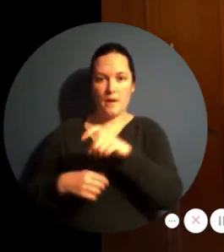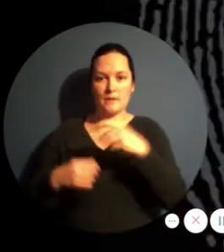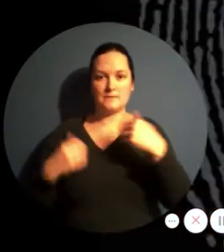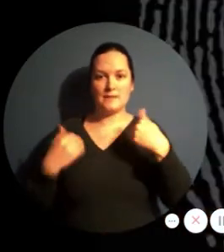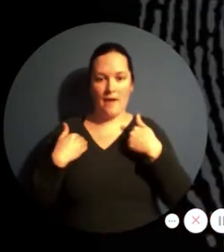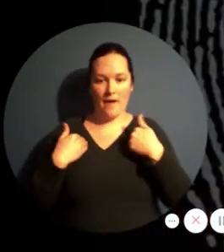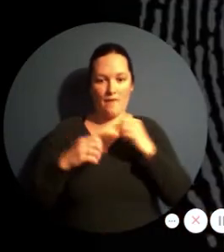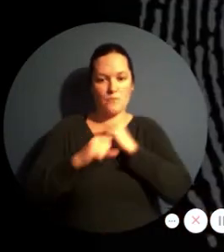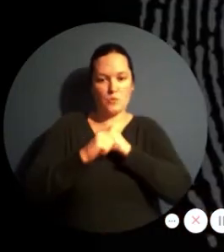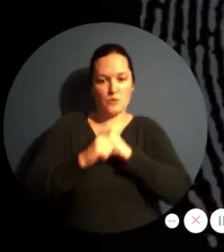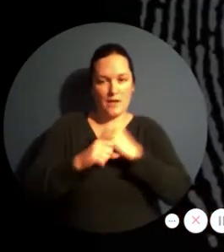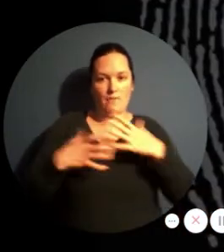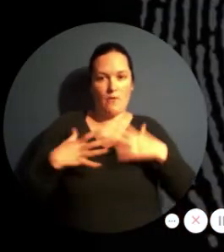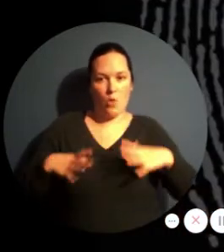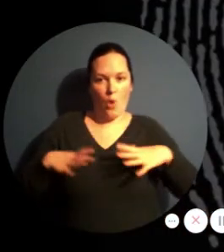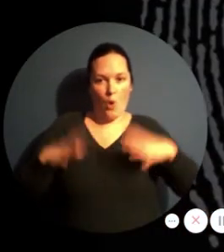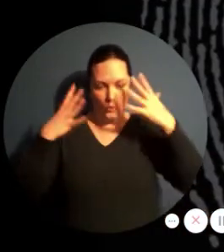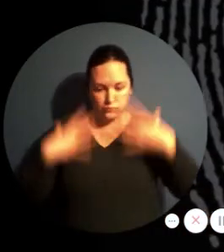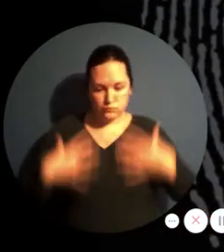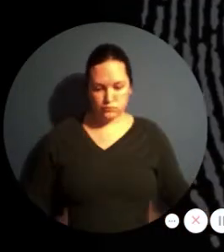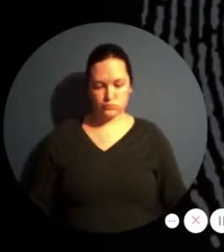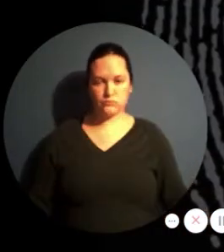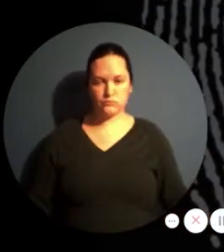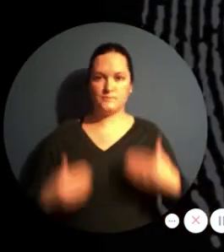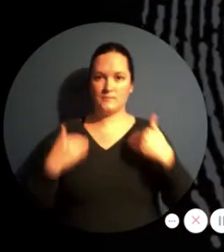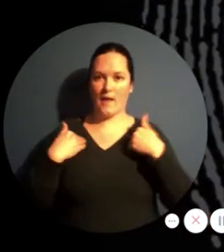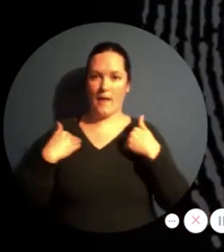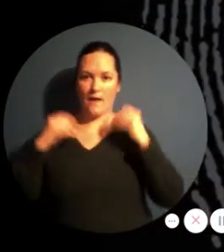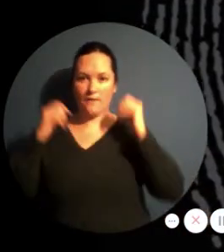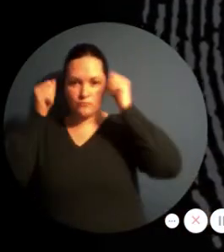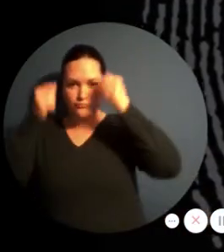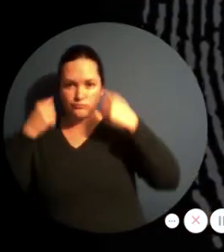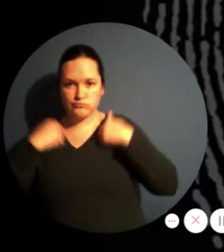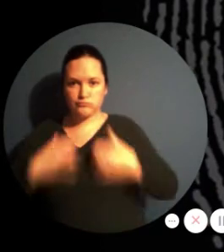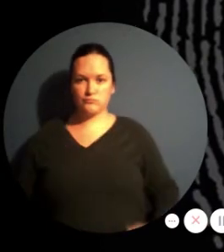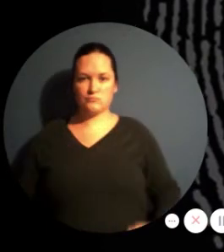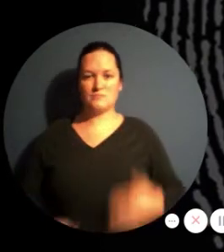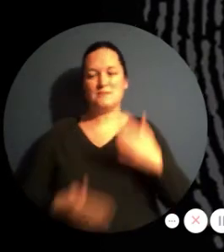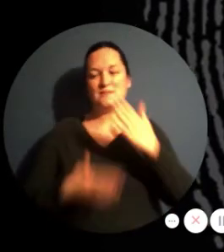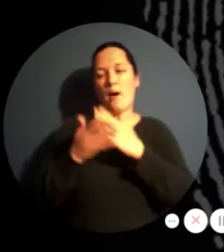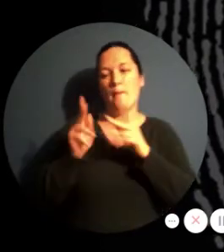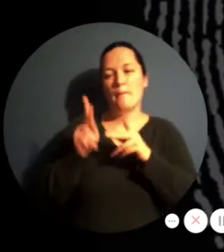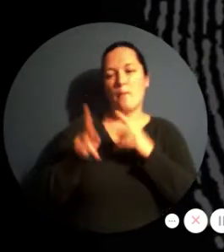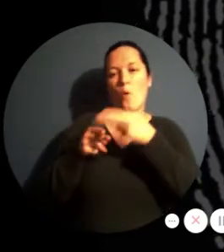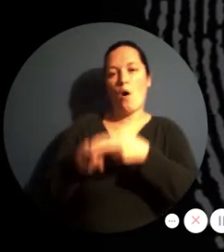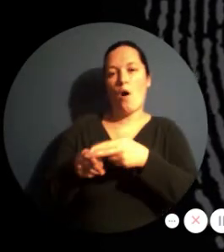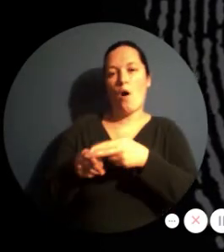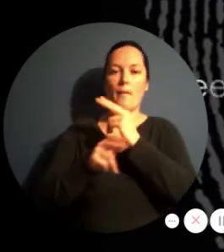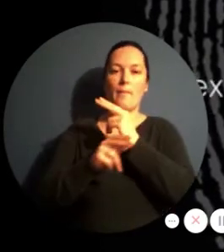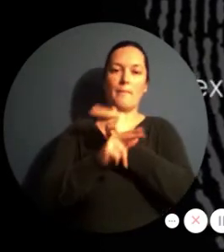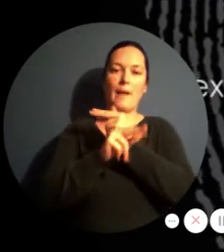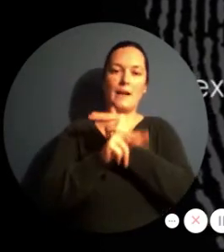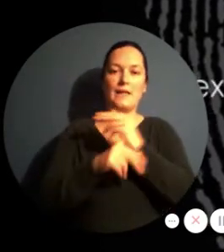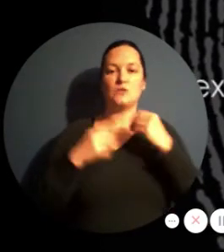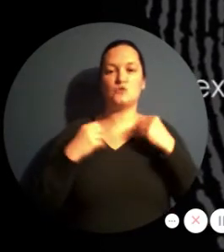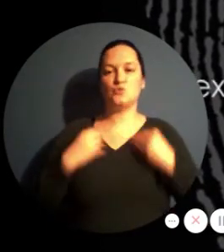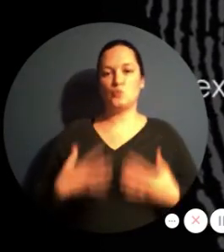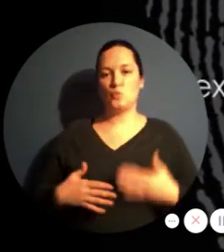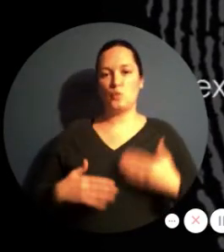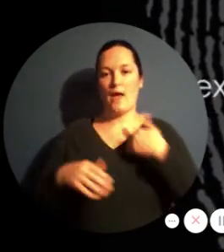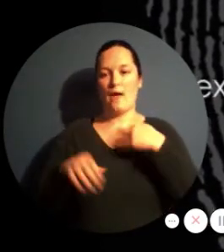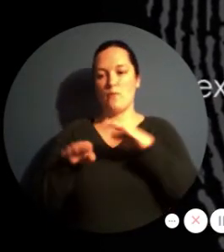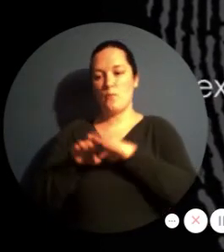clothing. The full crime scene suit, sometimes called a bunny suit, consists of boot covers, gloves, a